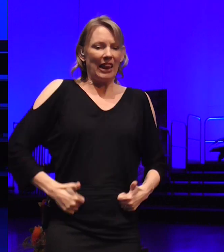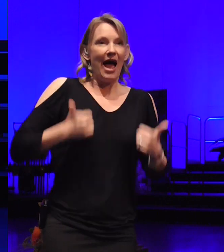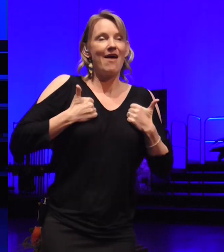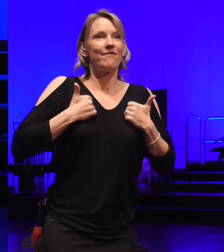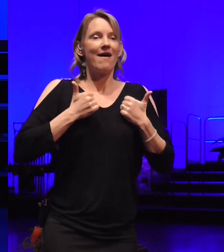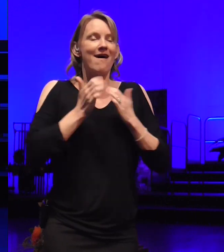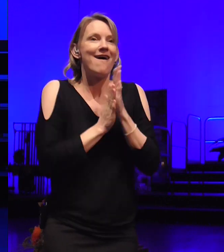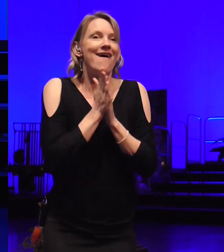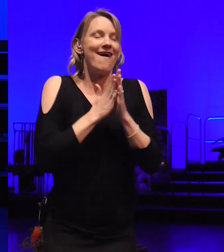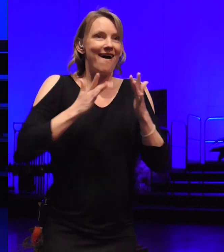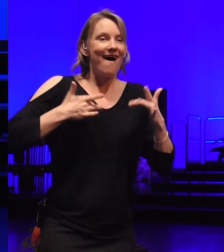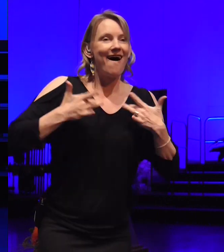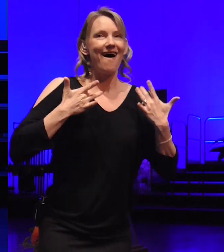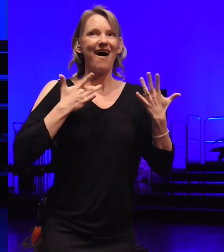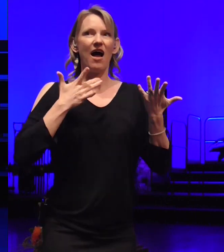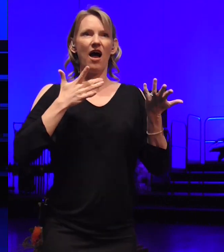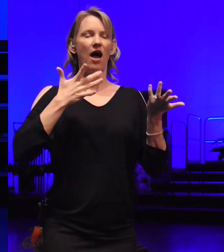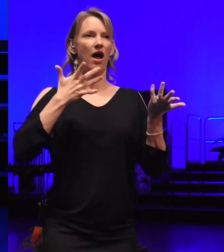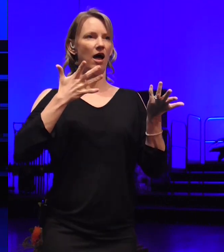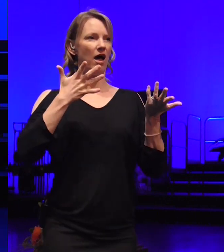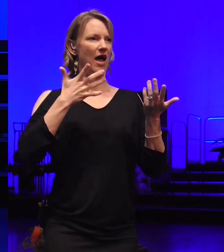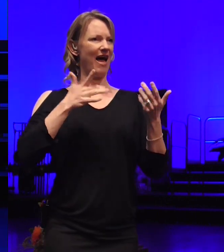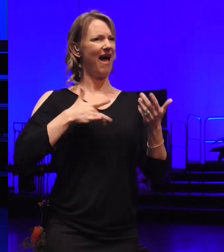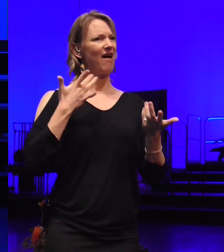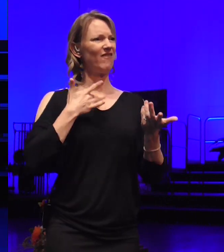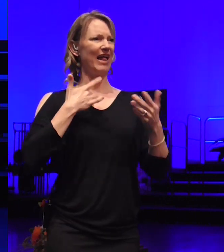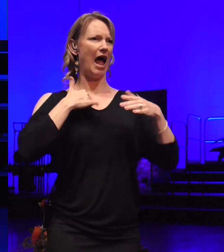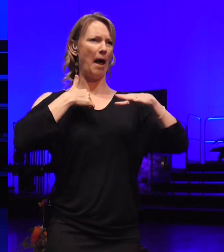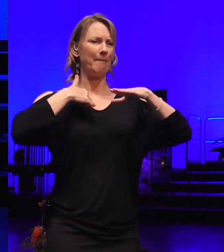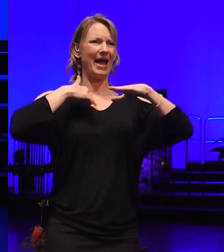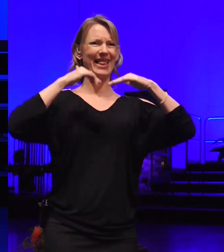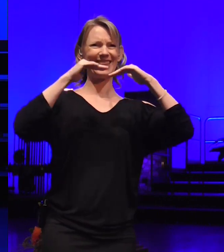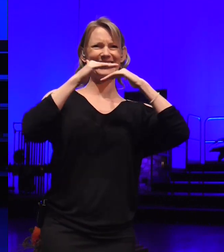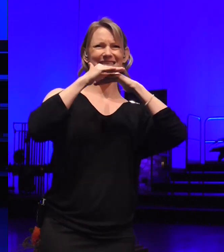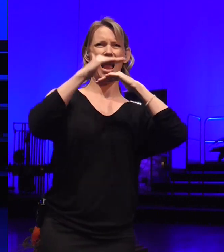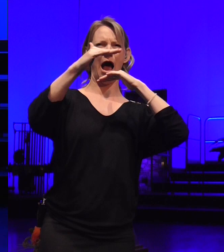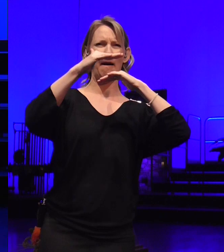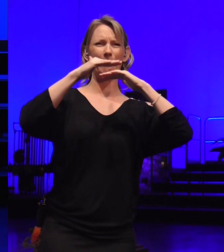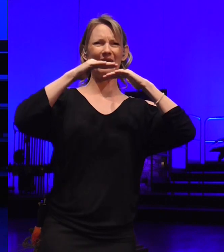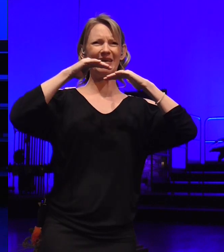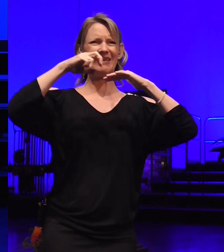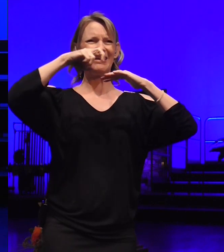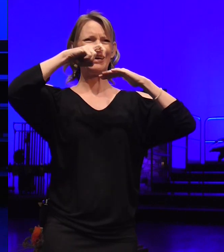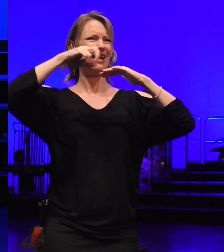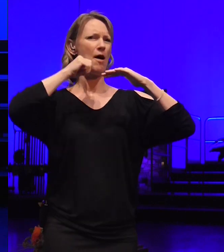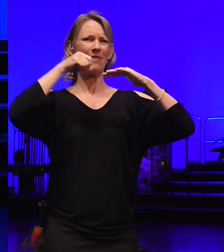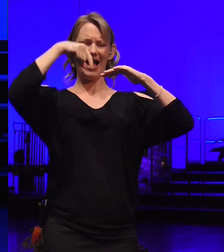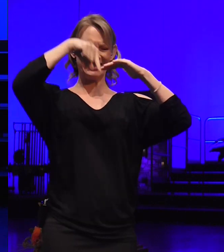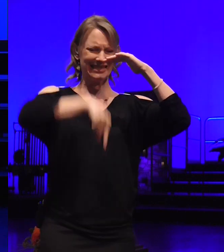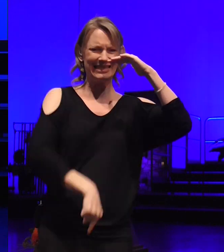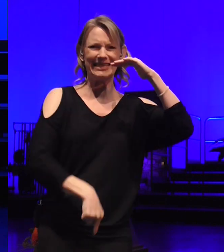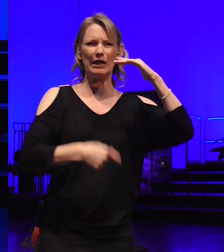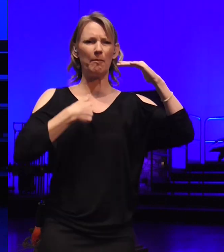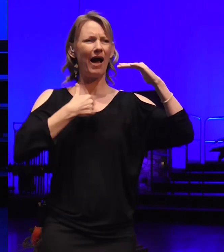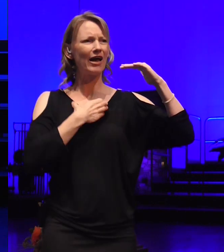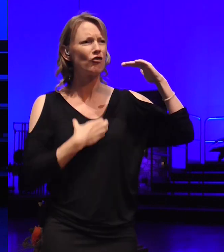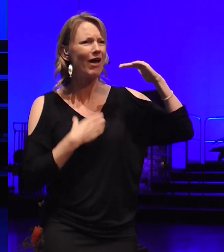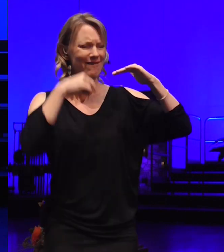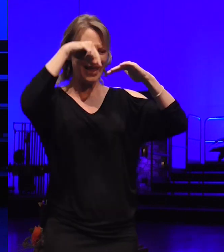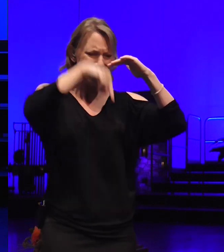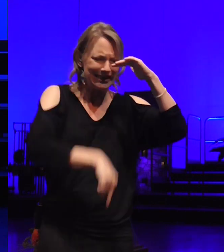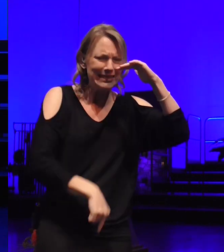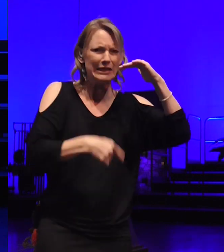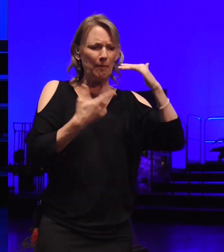my life. And I feel as if over time I swim on the surface of things, and then I begin to crave a deeper meaning, a